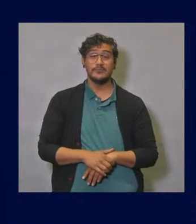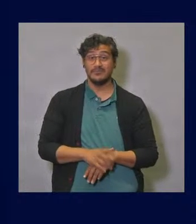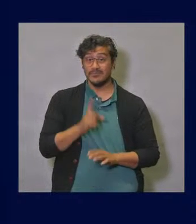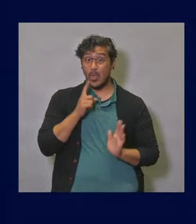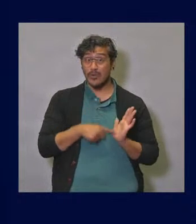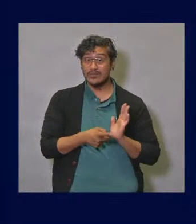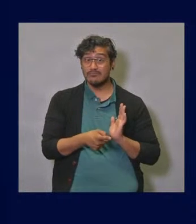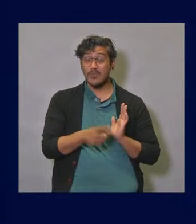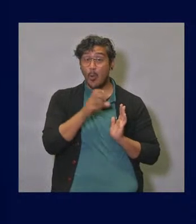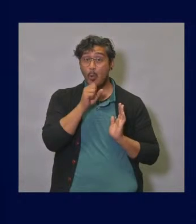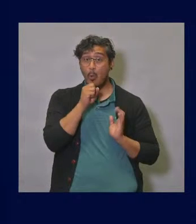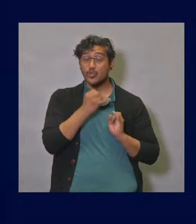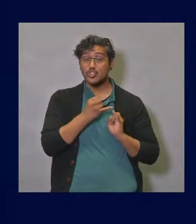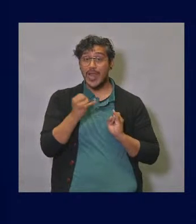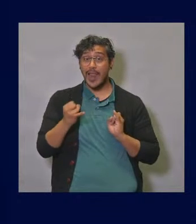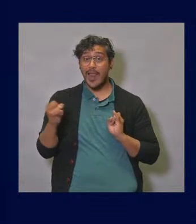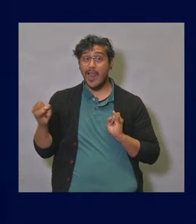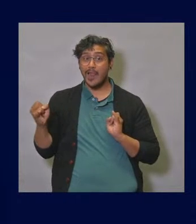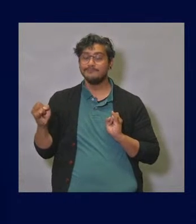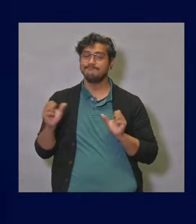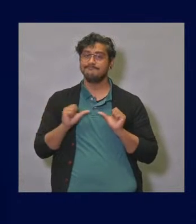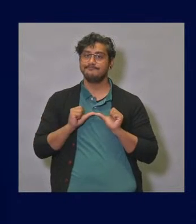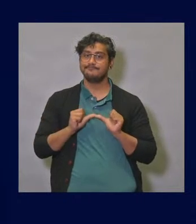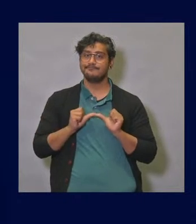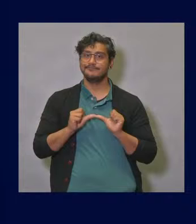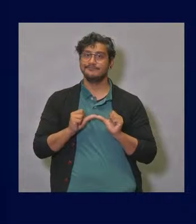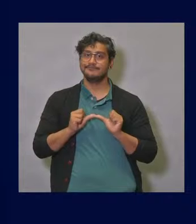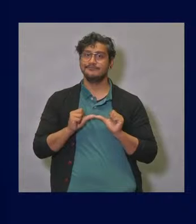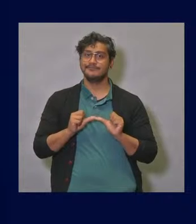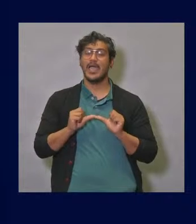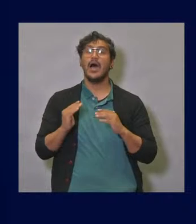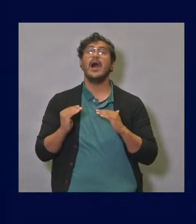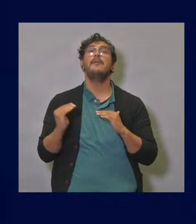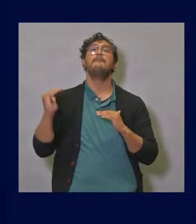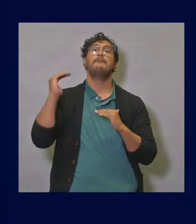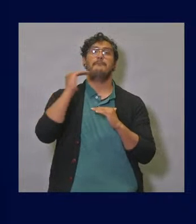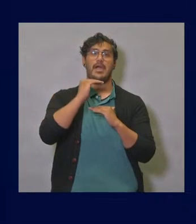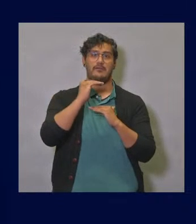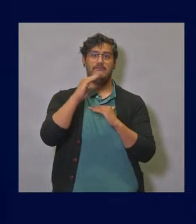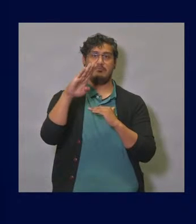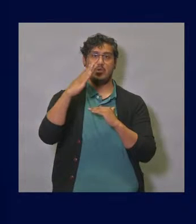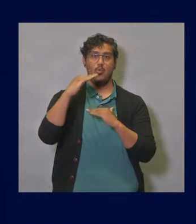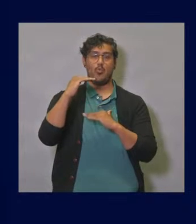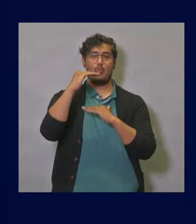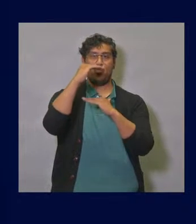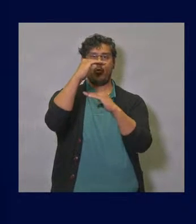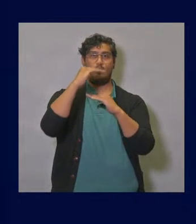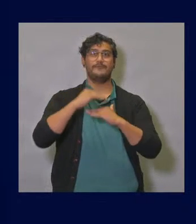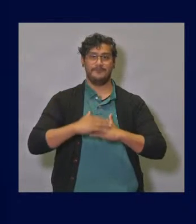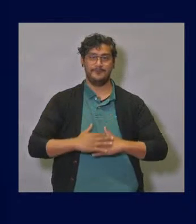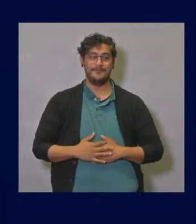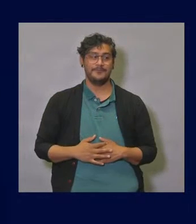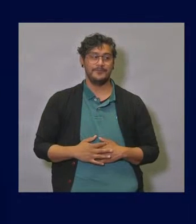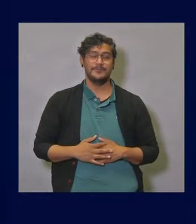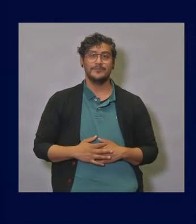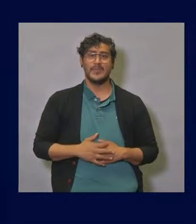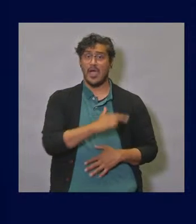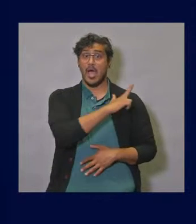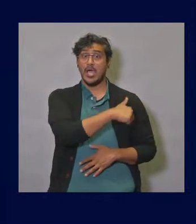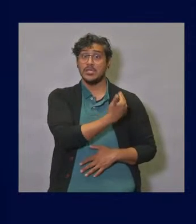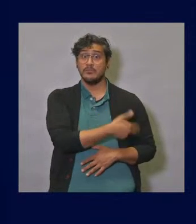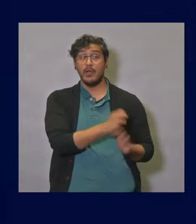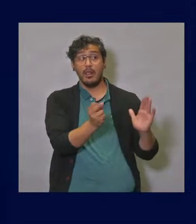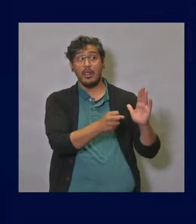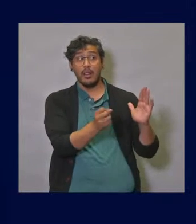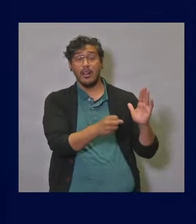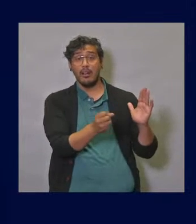orange line has been consistently above the blue line since the beginning of the pandemic. Hospitalizations for months have been higher